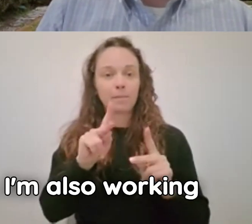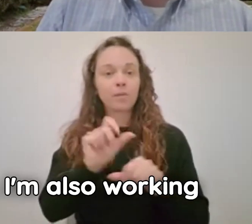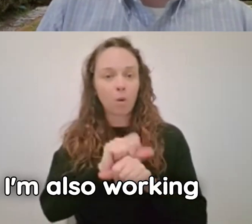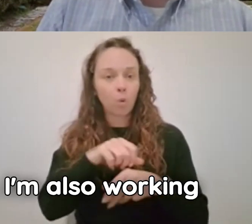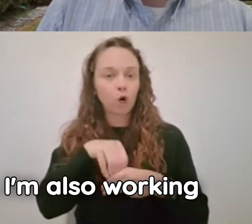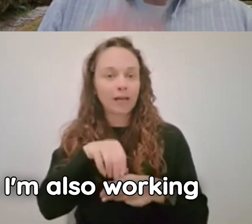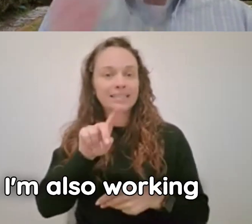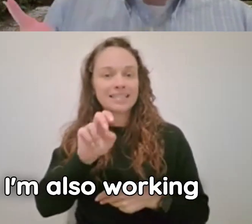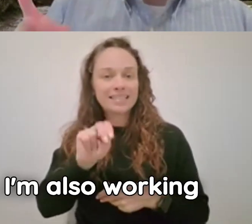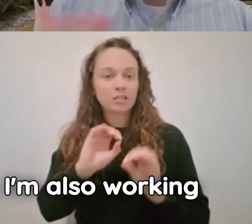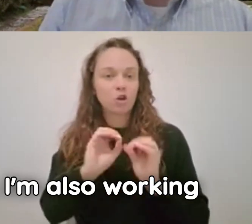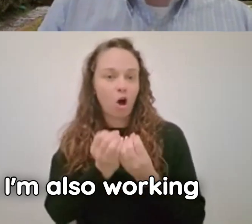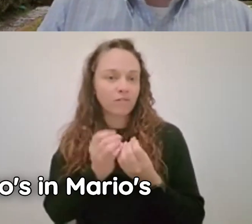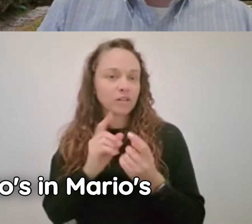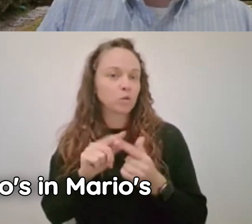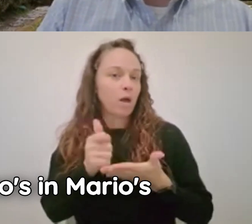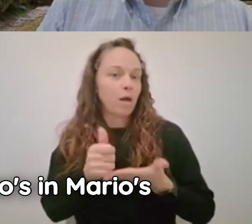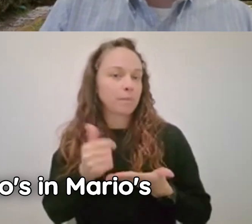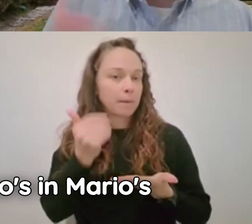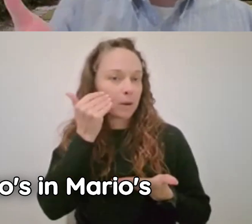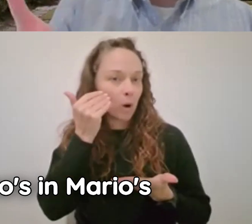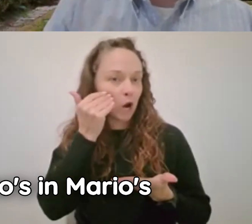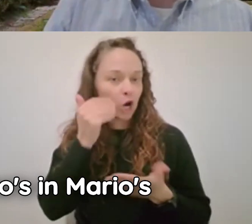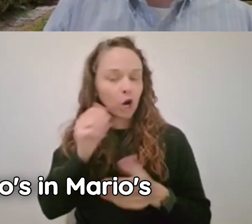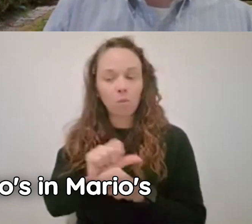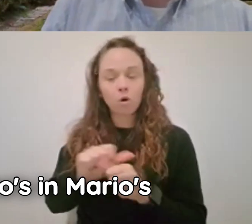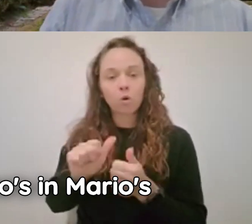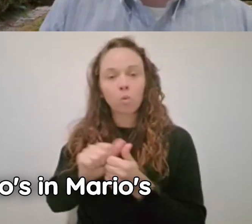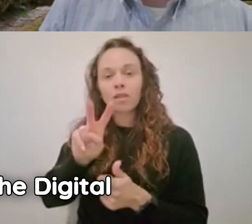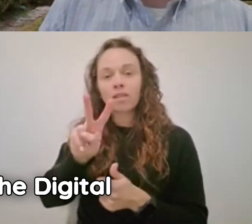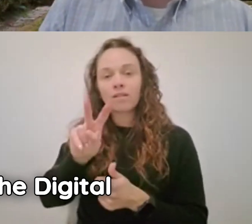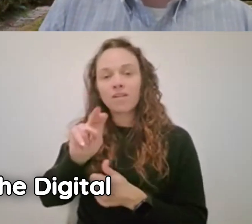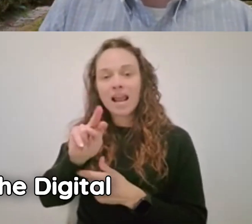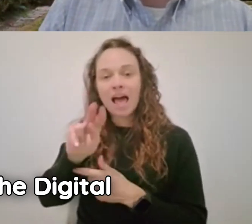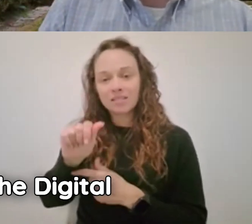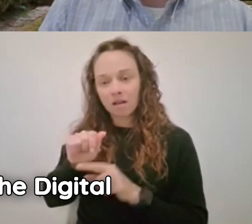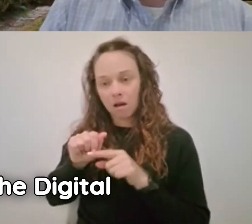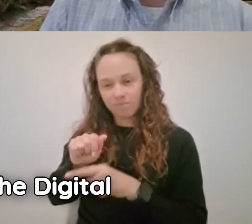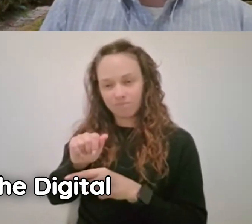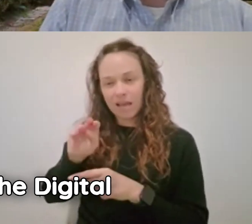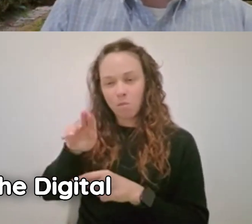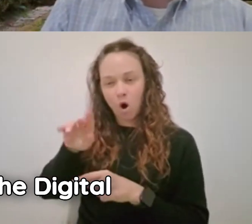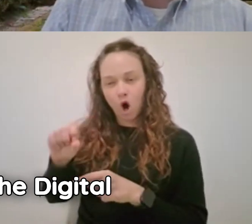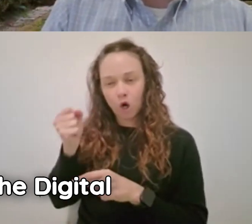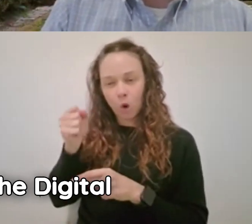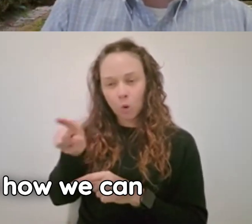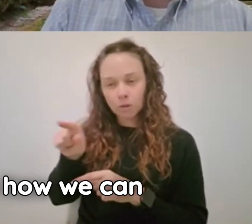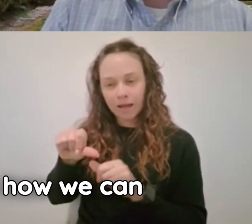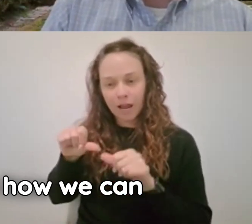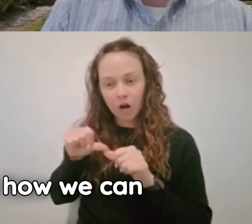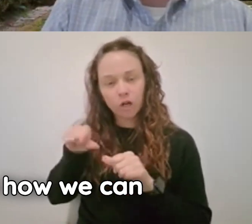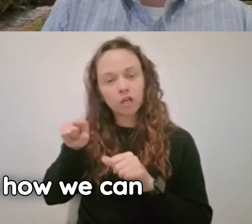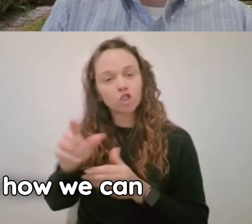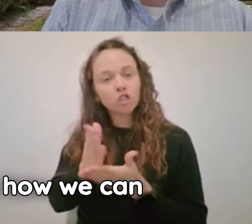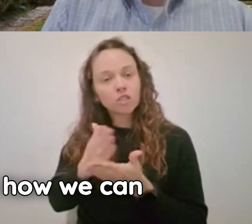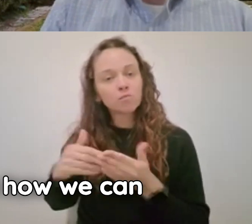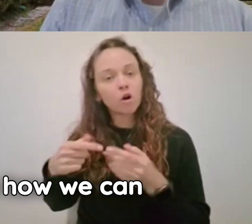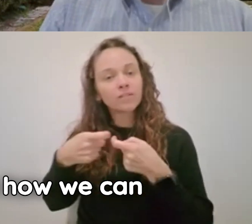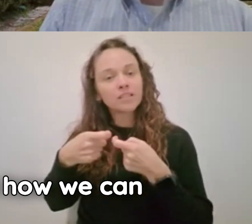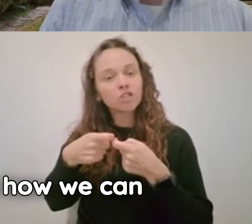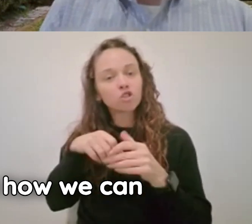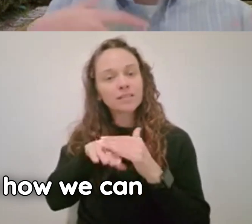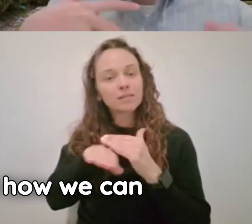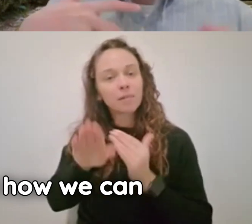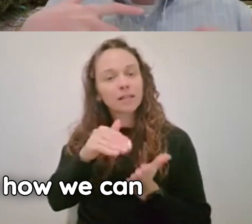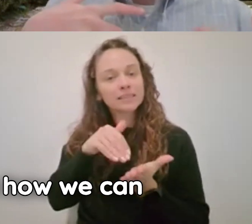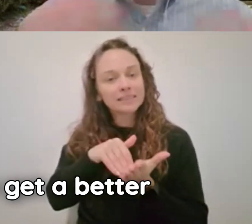make them more aware. I'm also working with Vanessa Ayala, who's in Mario's area, she's part of the Digital Accessibility Center,